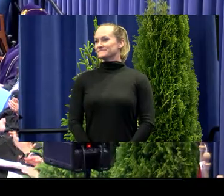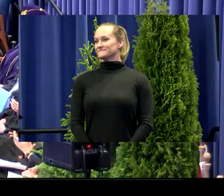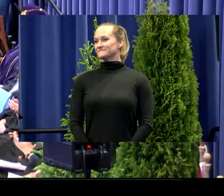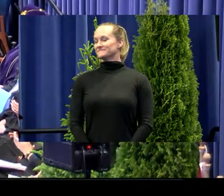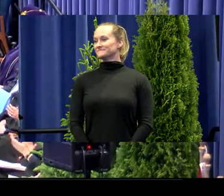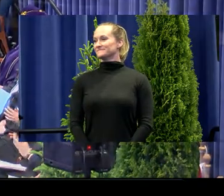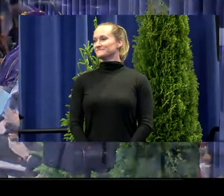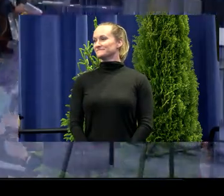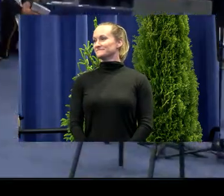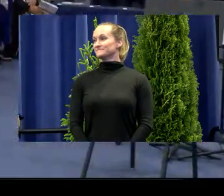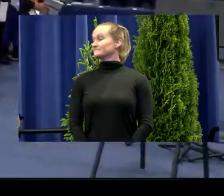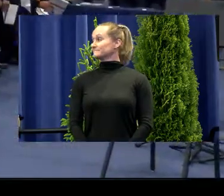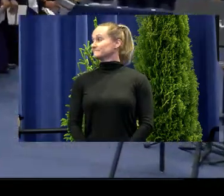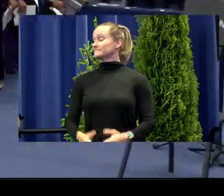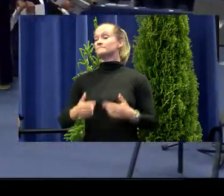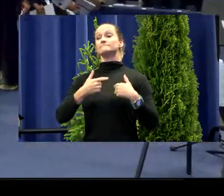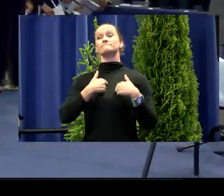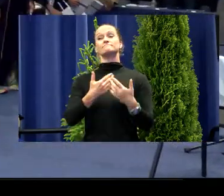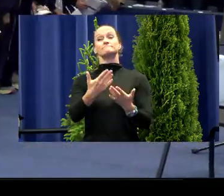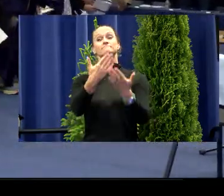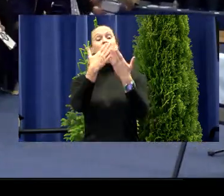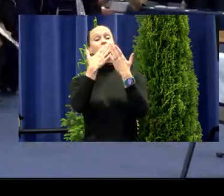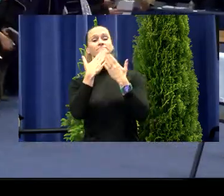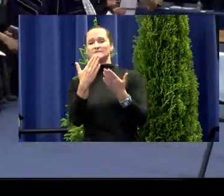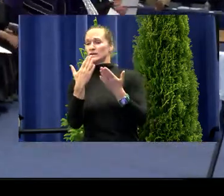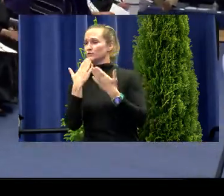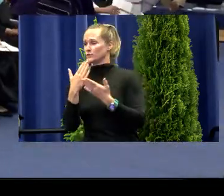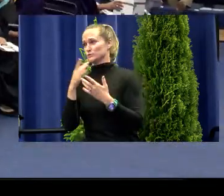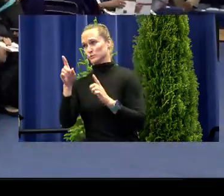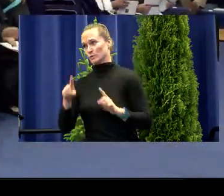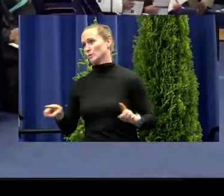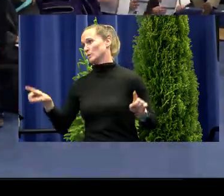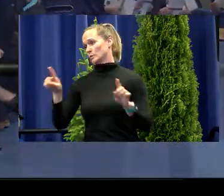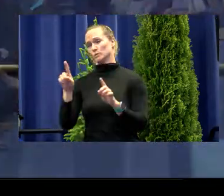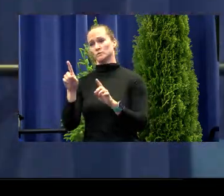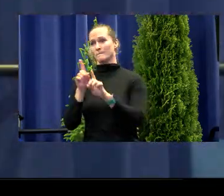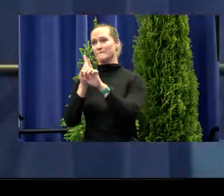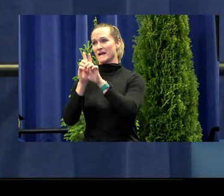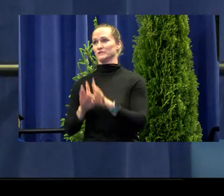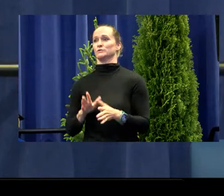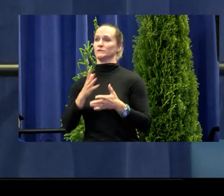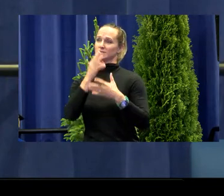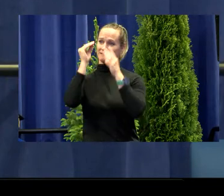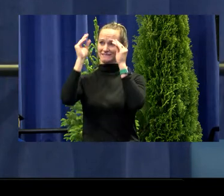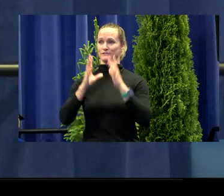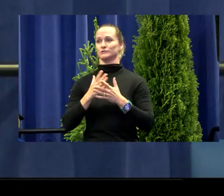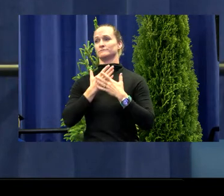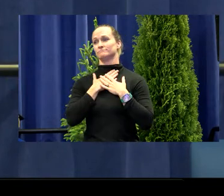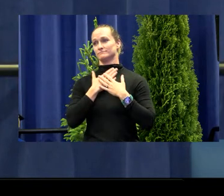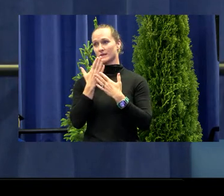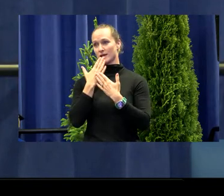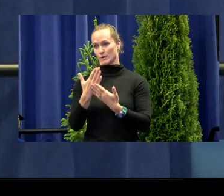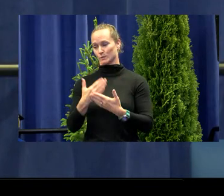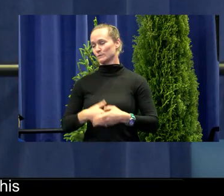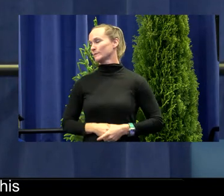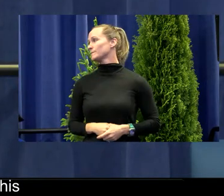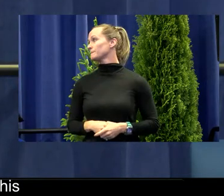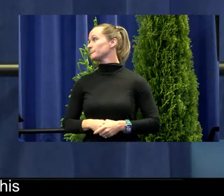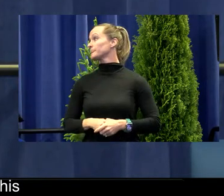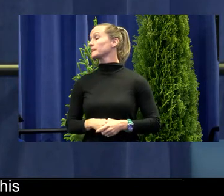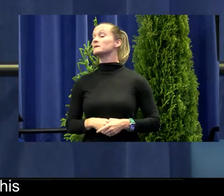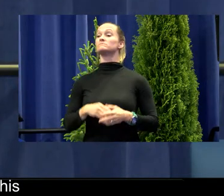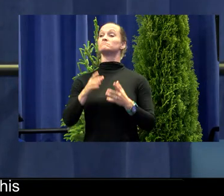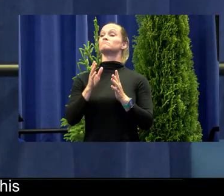I add my personal thanks to this outstanding group of dedicated and caring mentors and teachers. In key